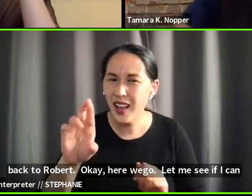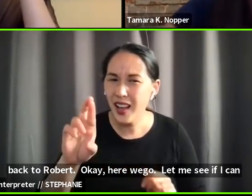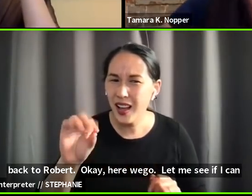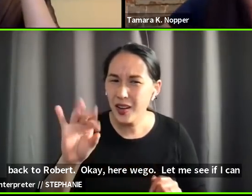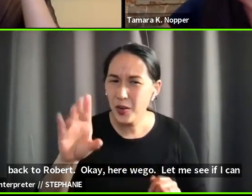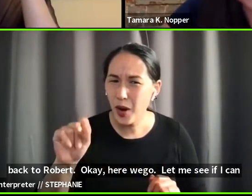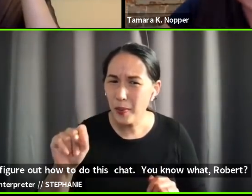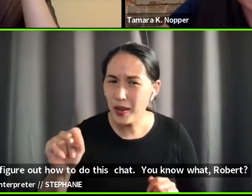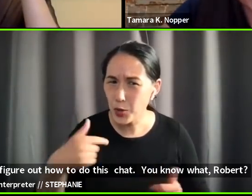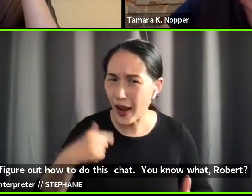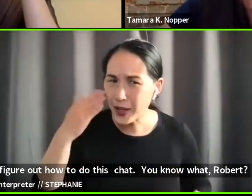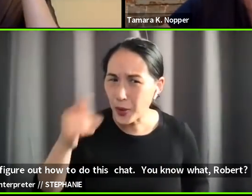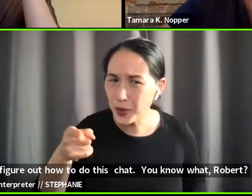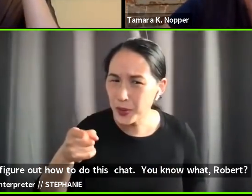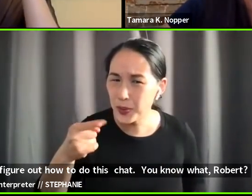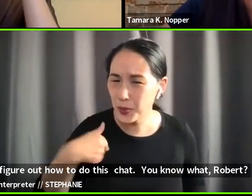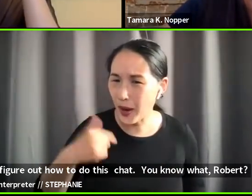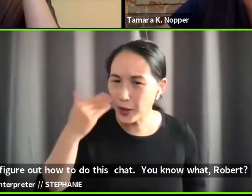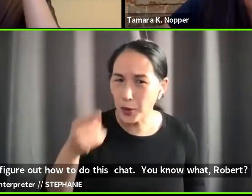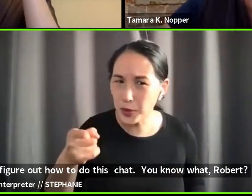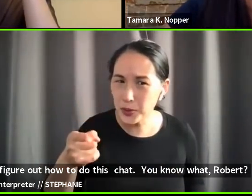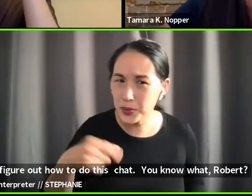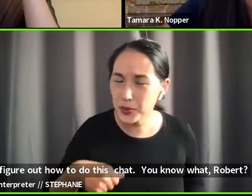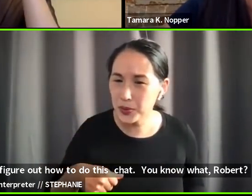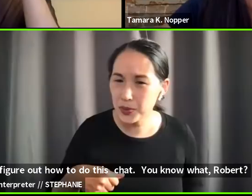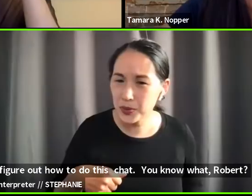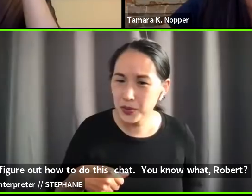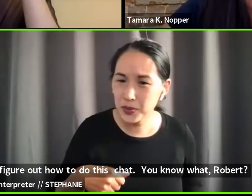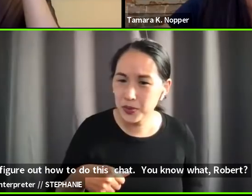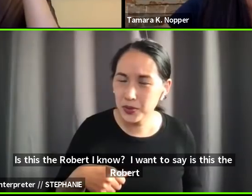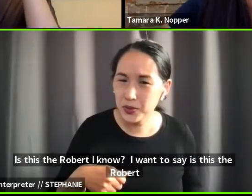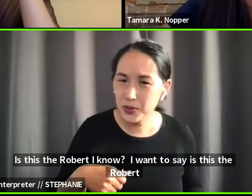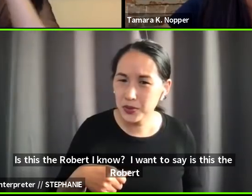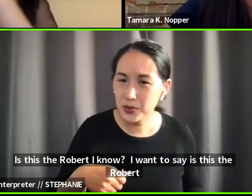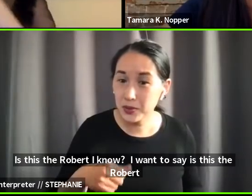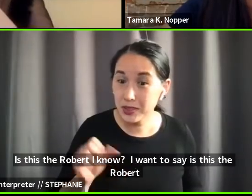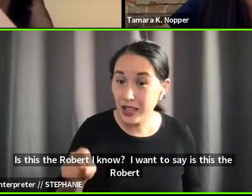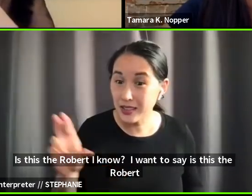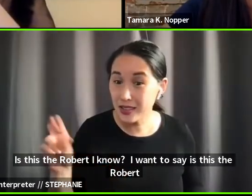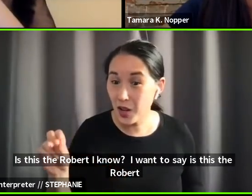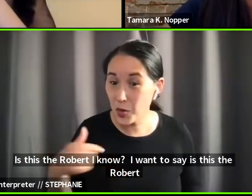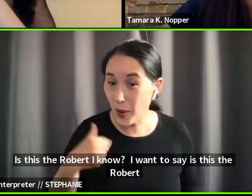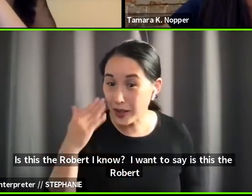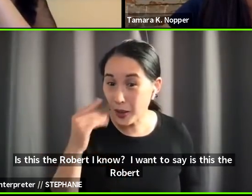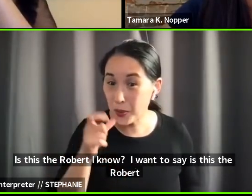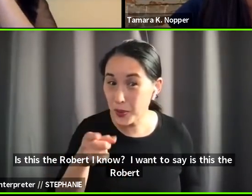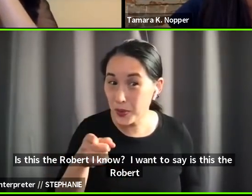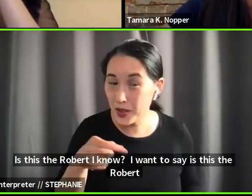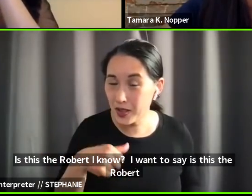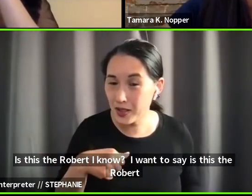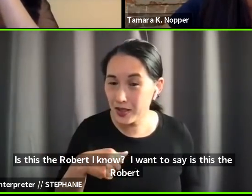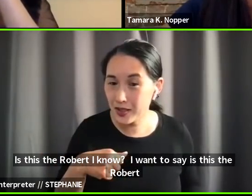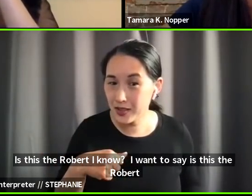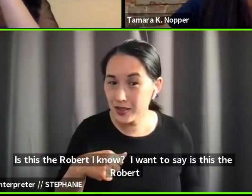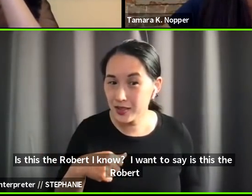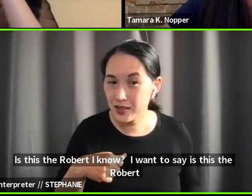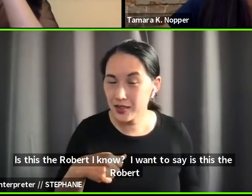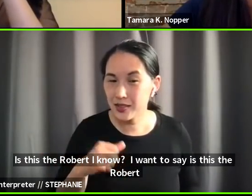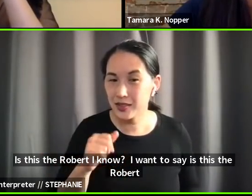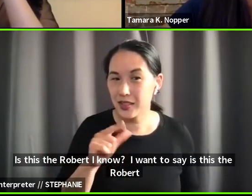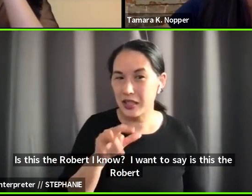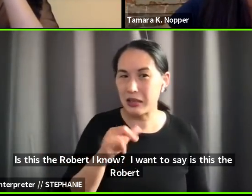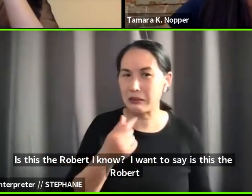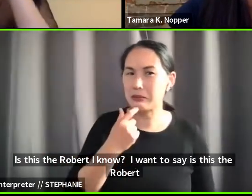Robert I know? I wanna say, is this the Robert I know? Can you, yes? I will watch in the chat to see.